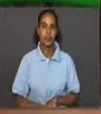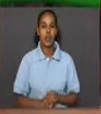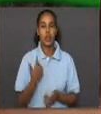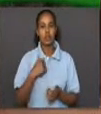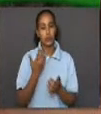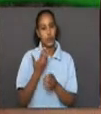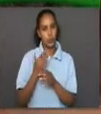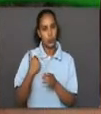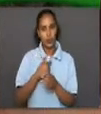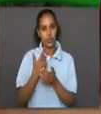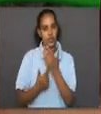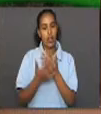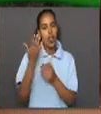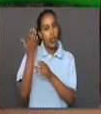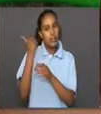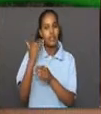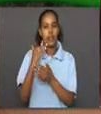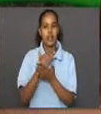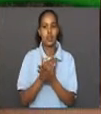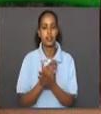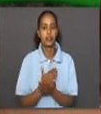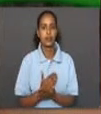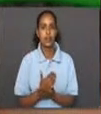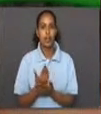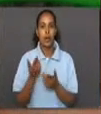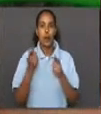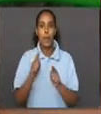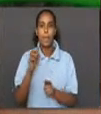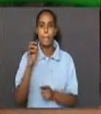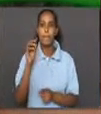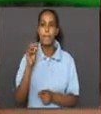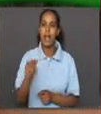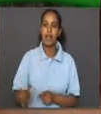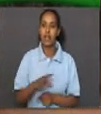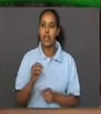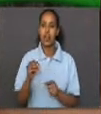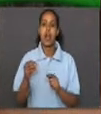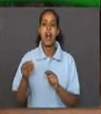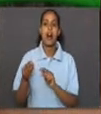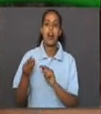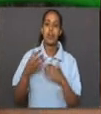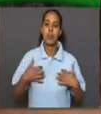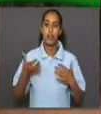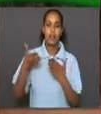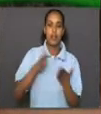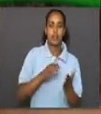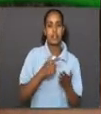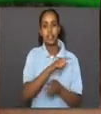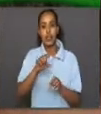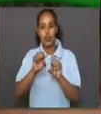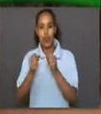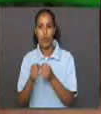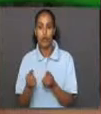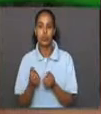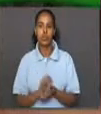As we discussed in our last lesson, when plants and animals die, they